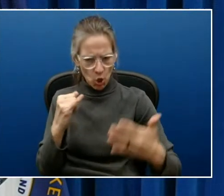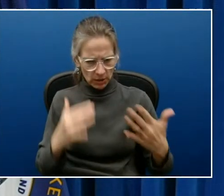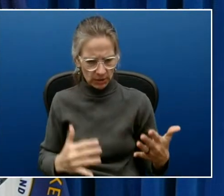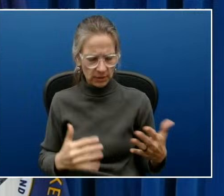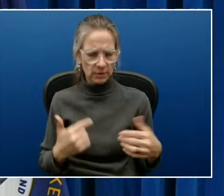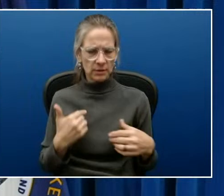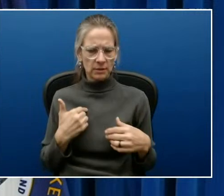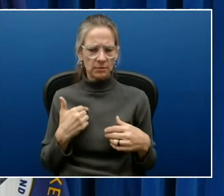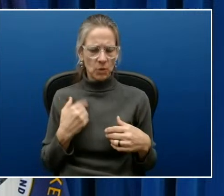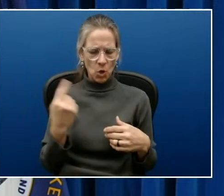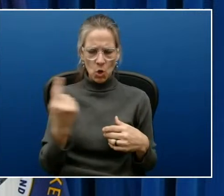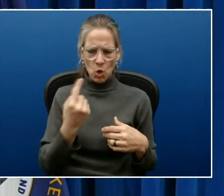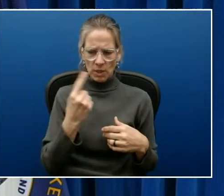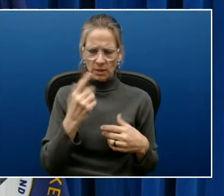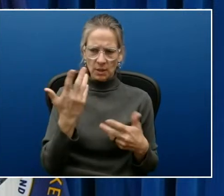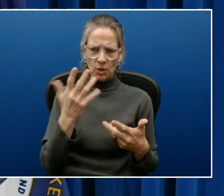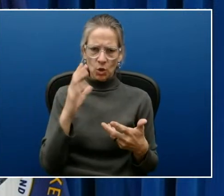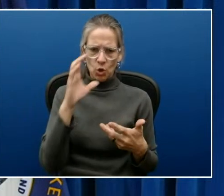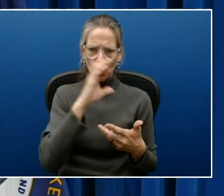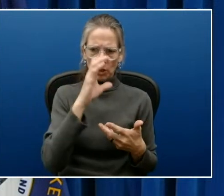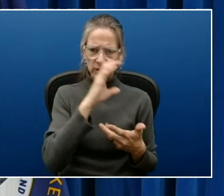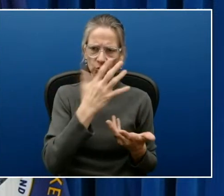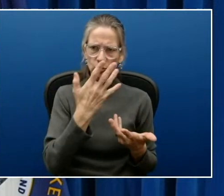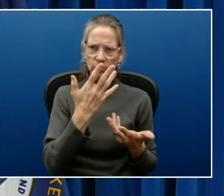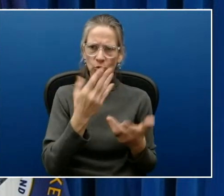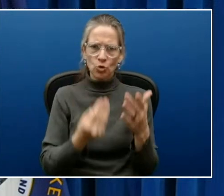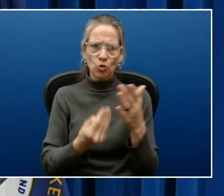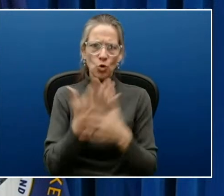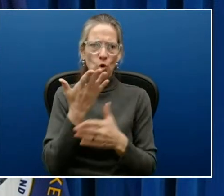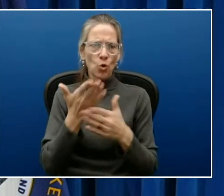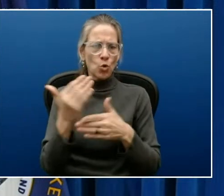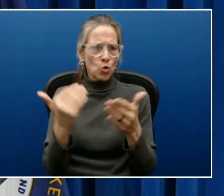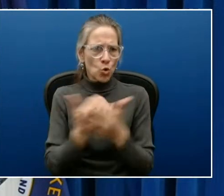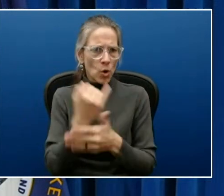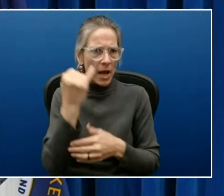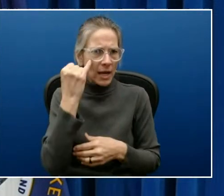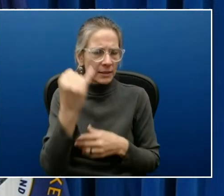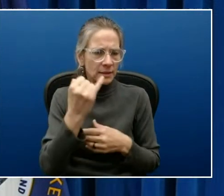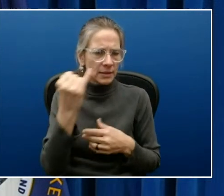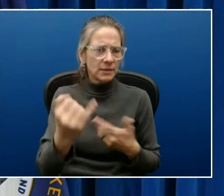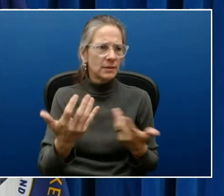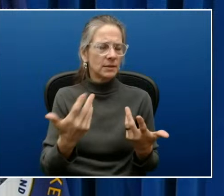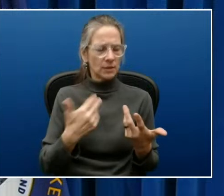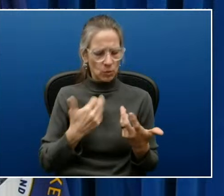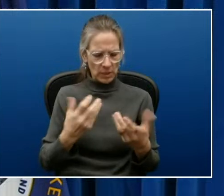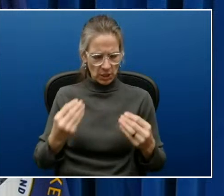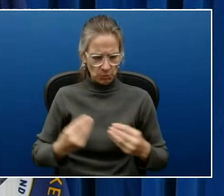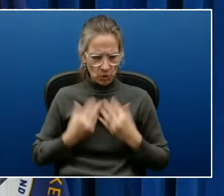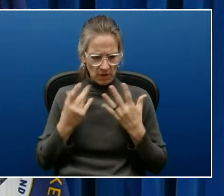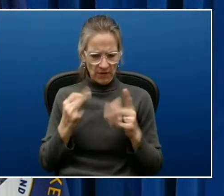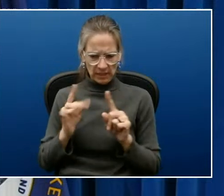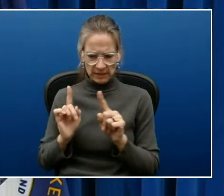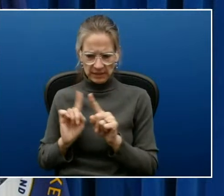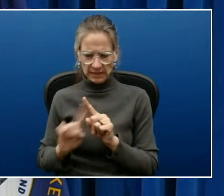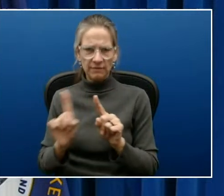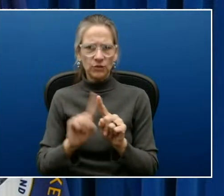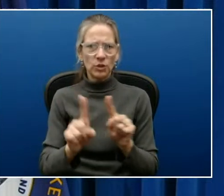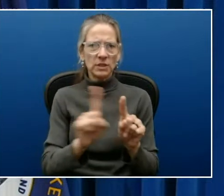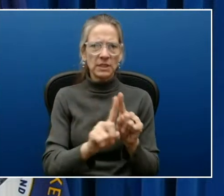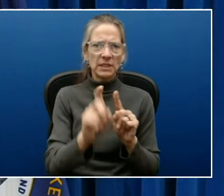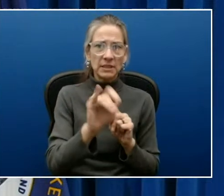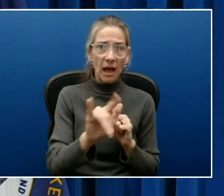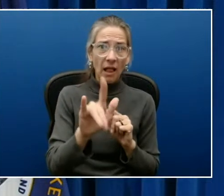seeking to grow through new ideas and the exploration of different styles.